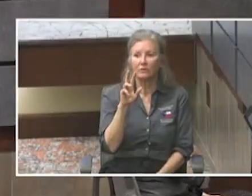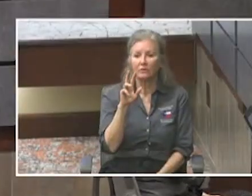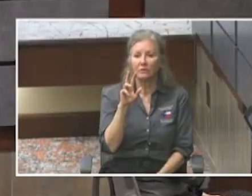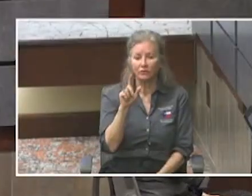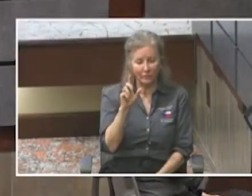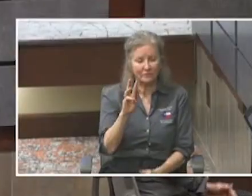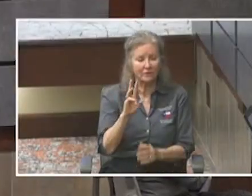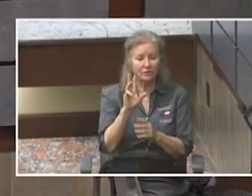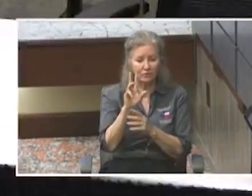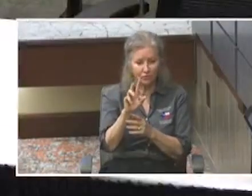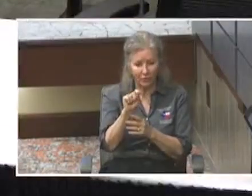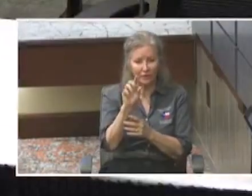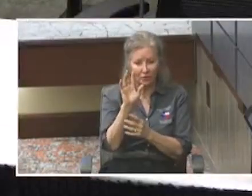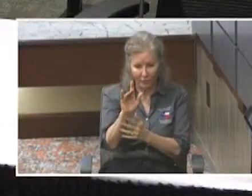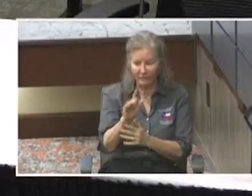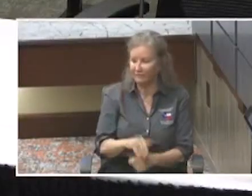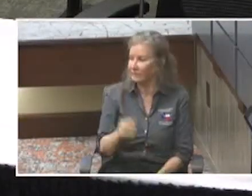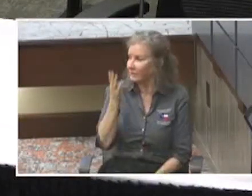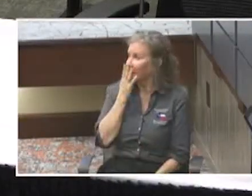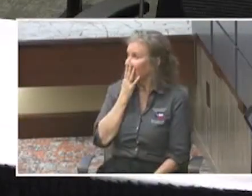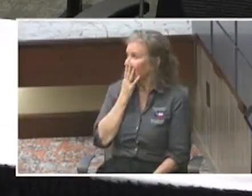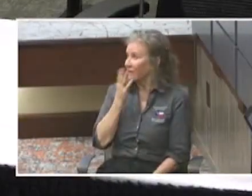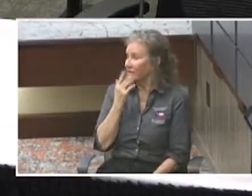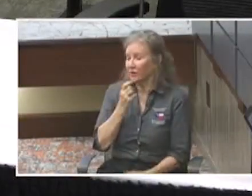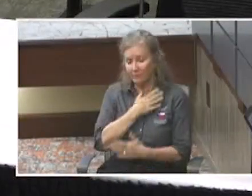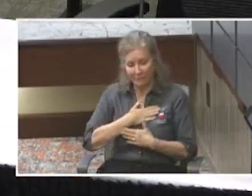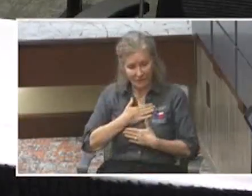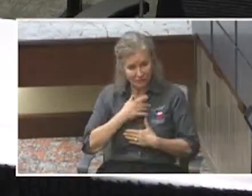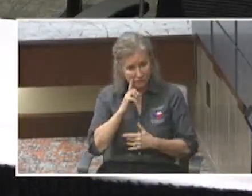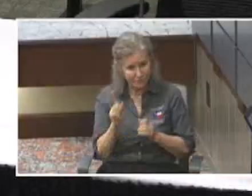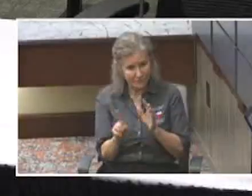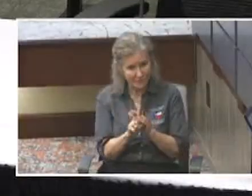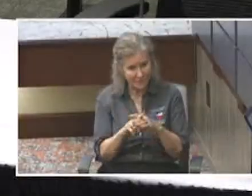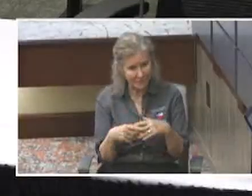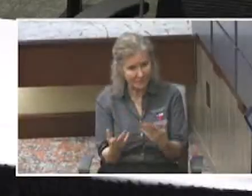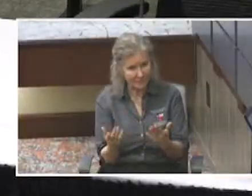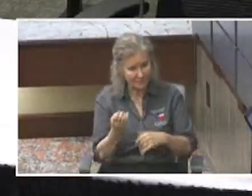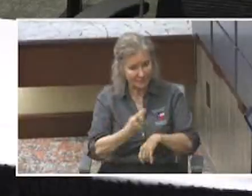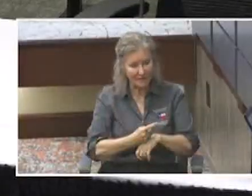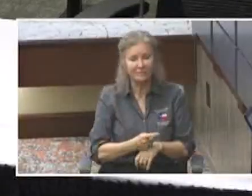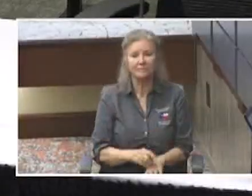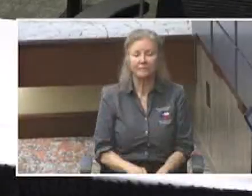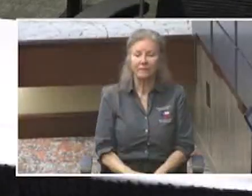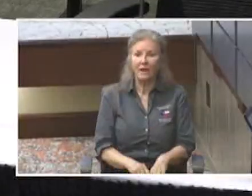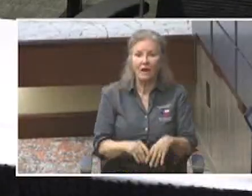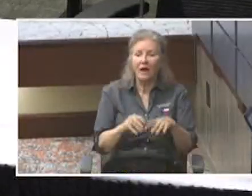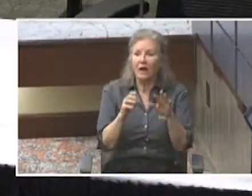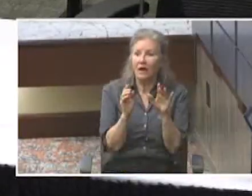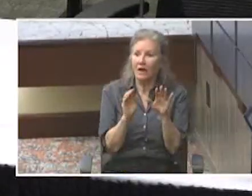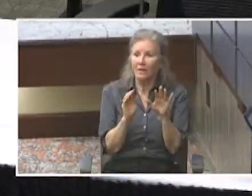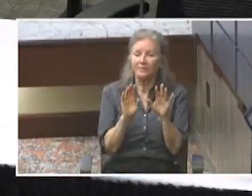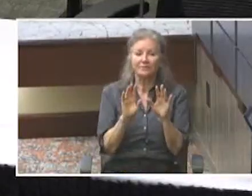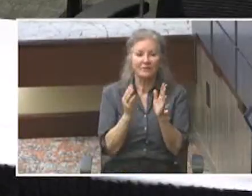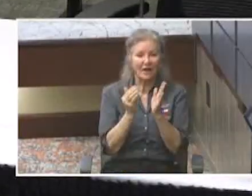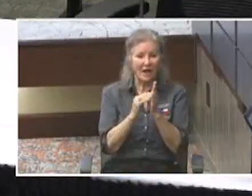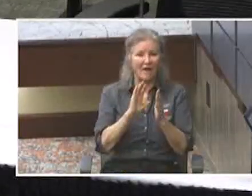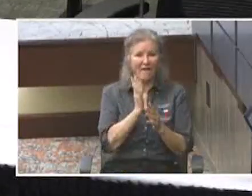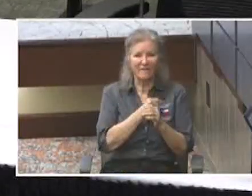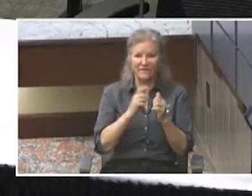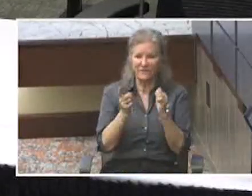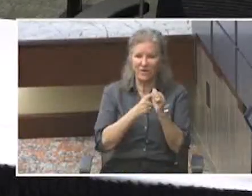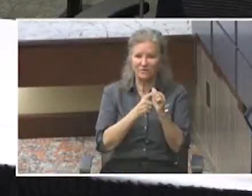you. Good afternoon, Mayor and City Council. It's a pleasure to be here. So this is, again, our first